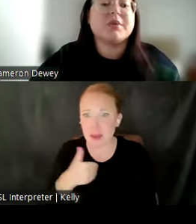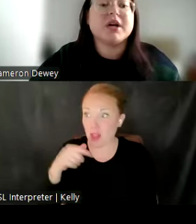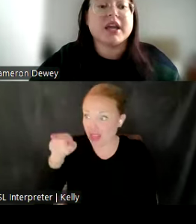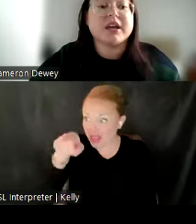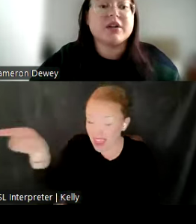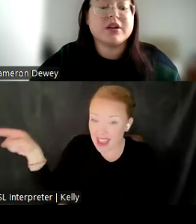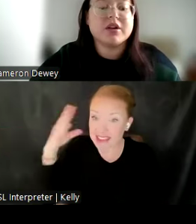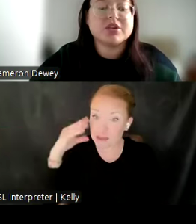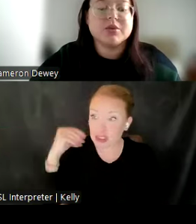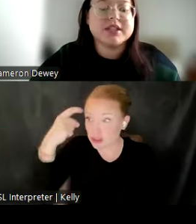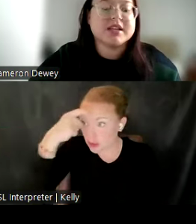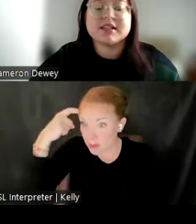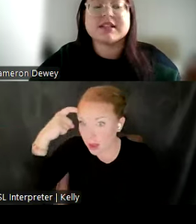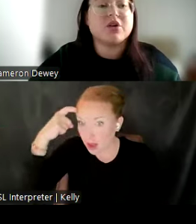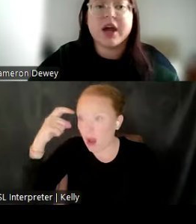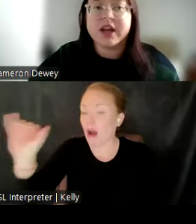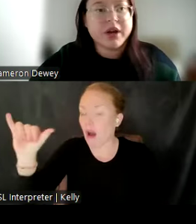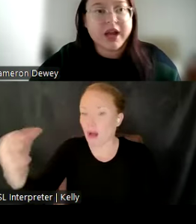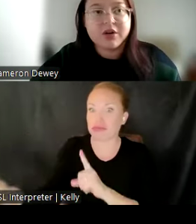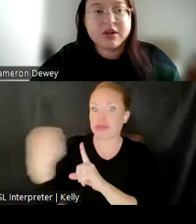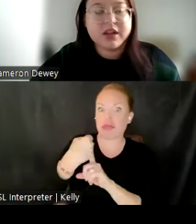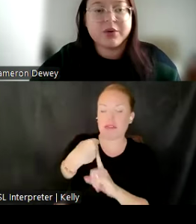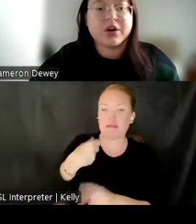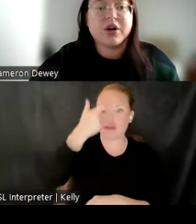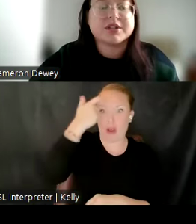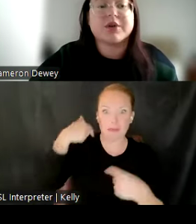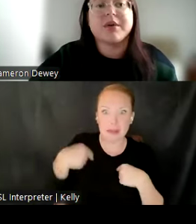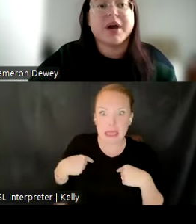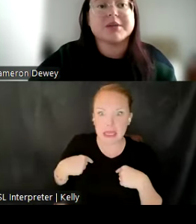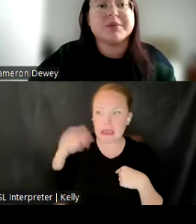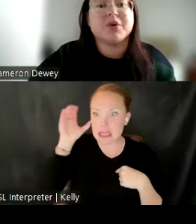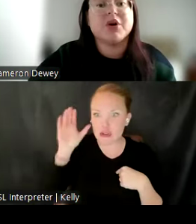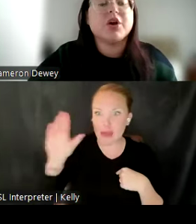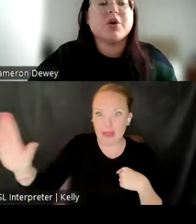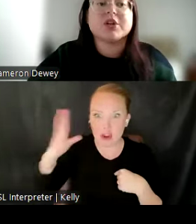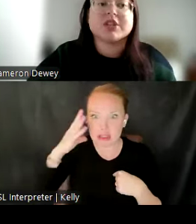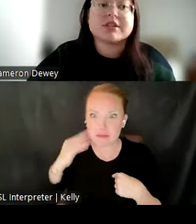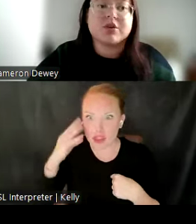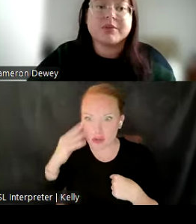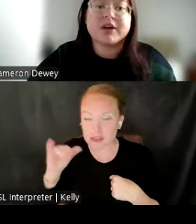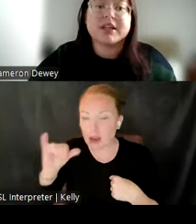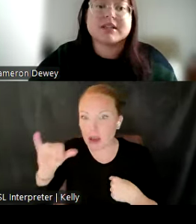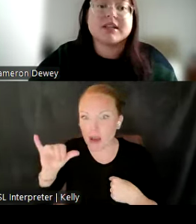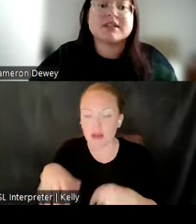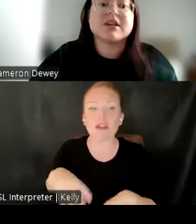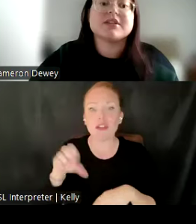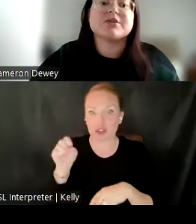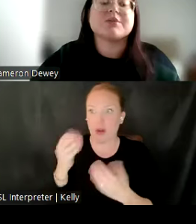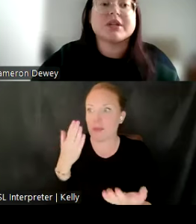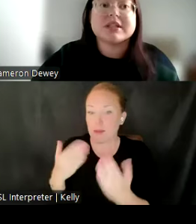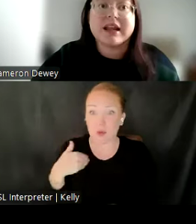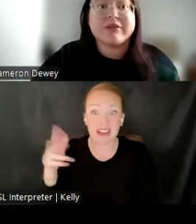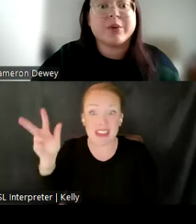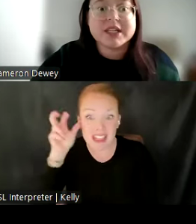that it doesn't single anyone out. It will also impact people who are just told about incidents. So